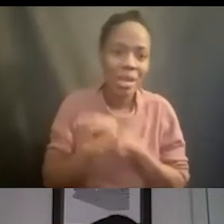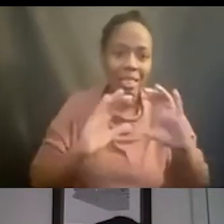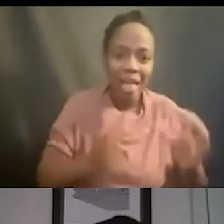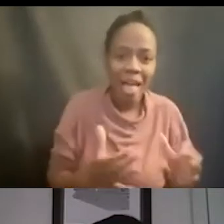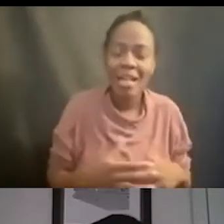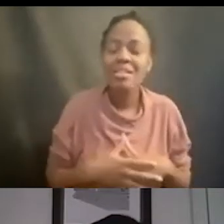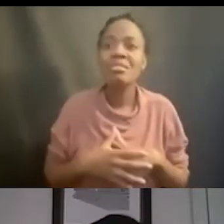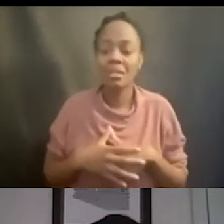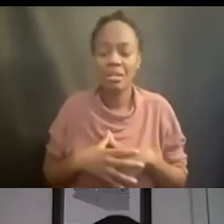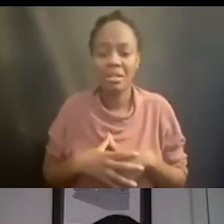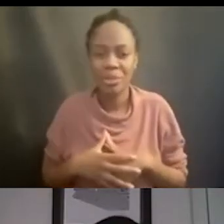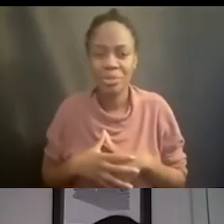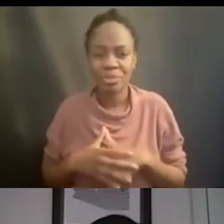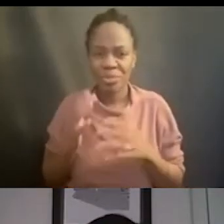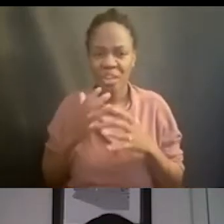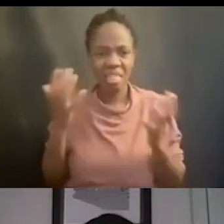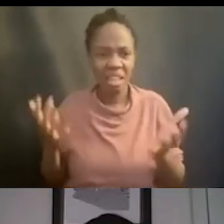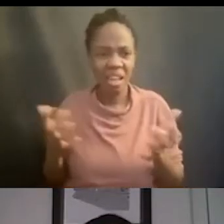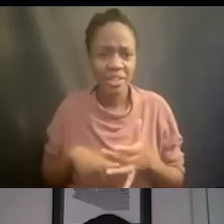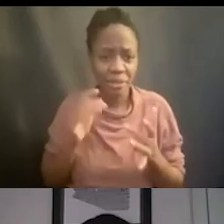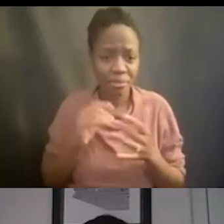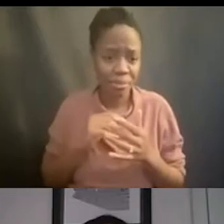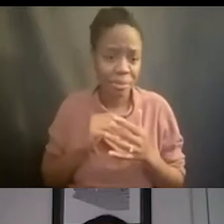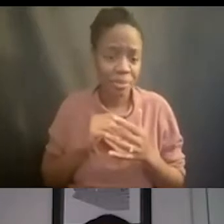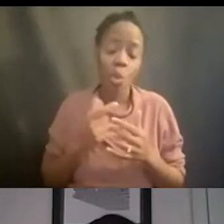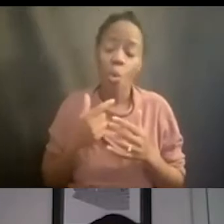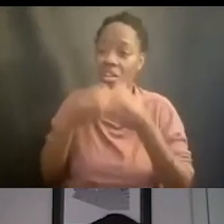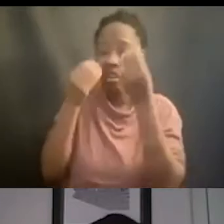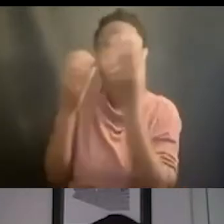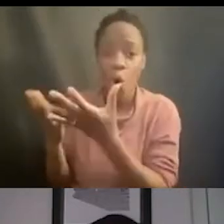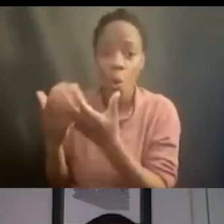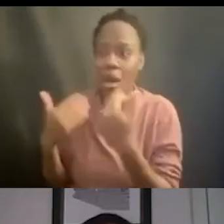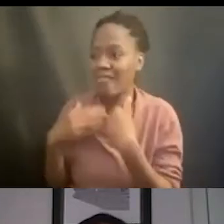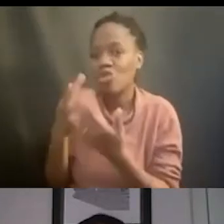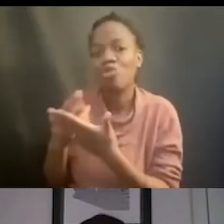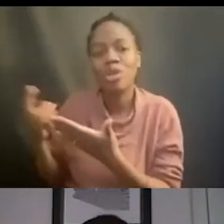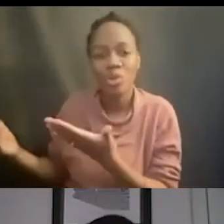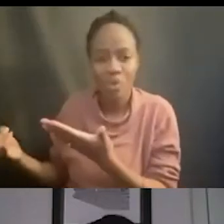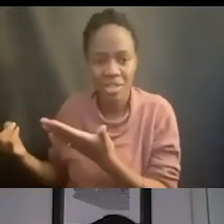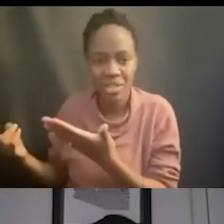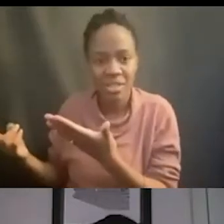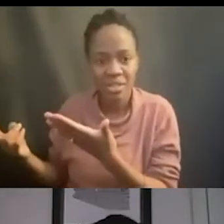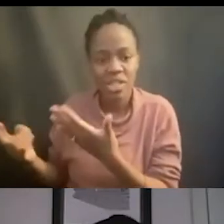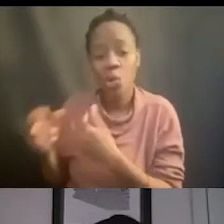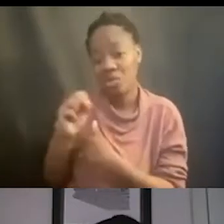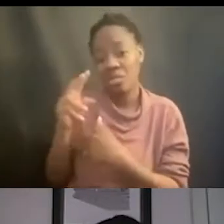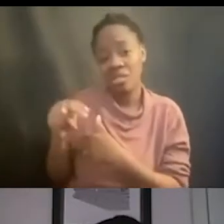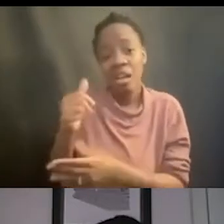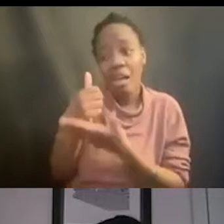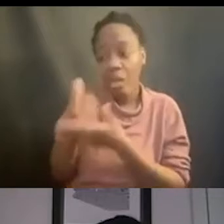And it's, you know, letting them know that, well, these are the resources and this is how CSUN can help, you